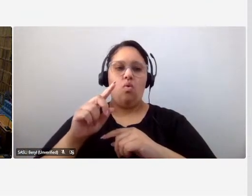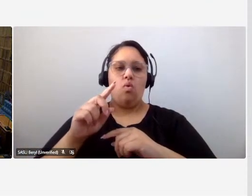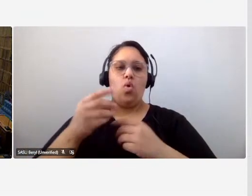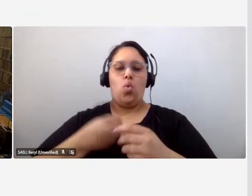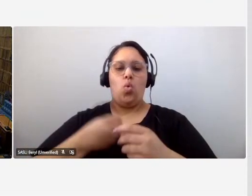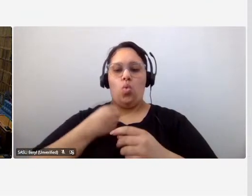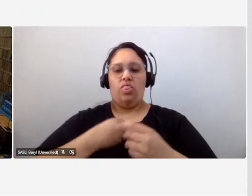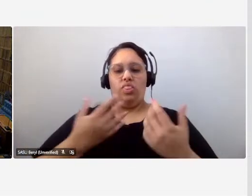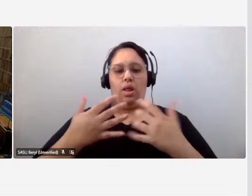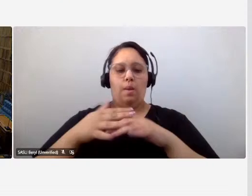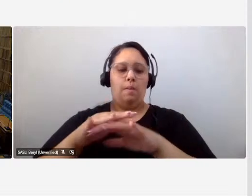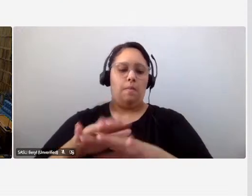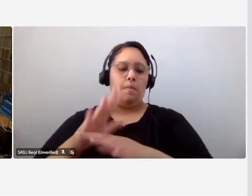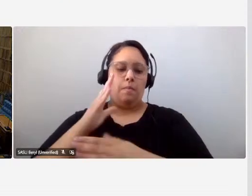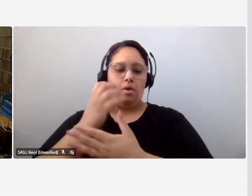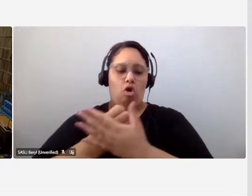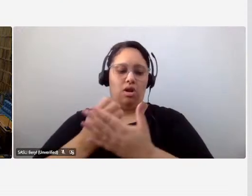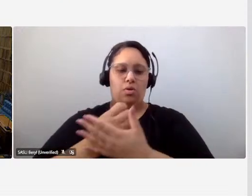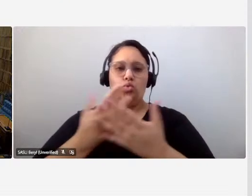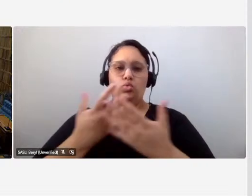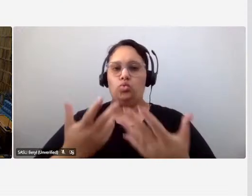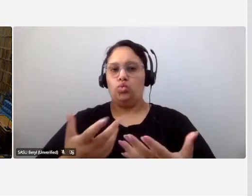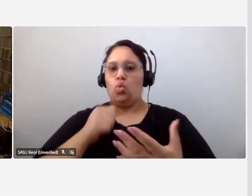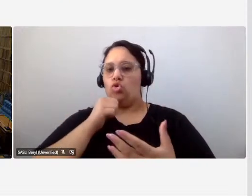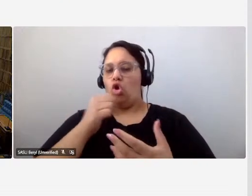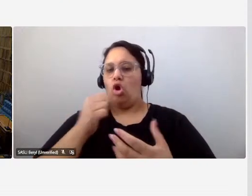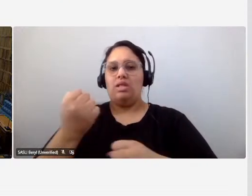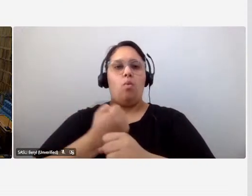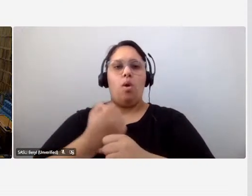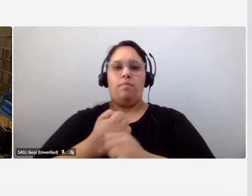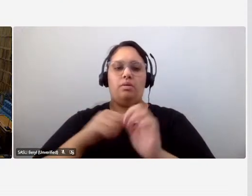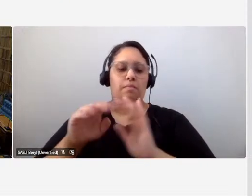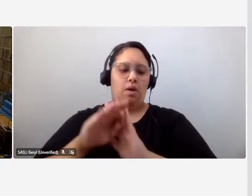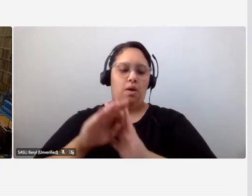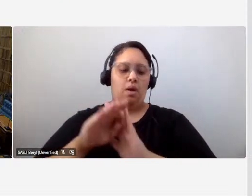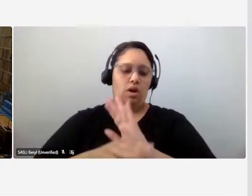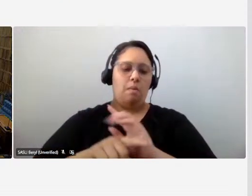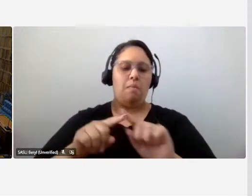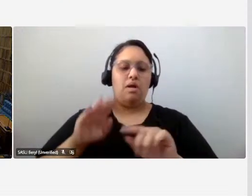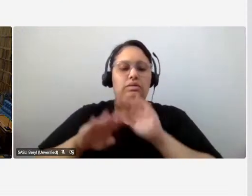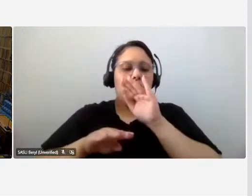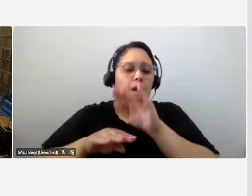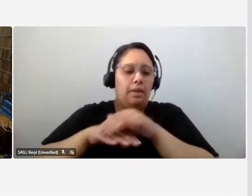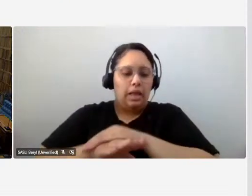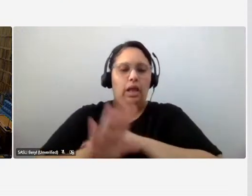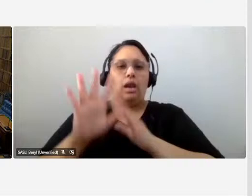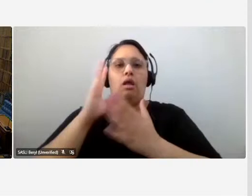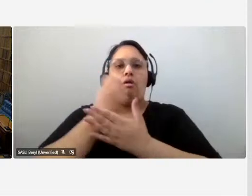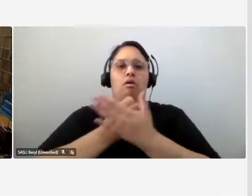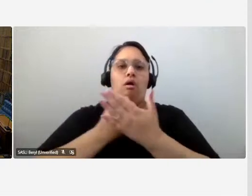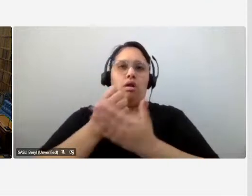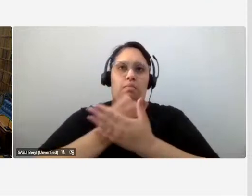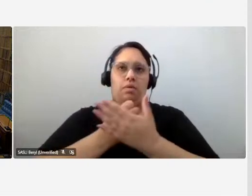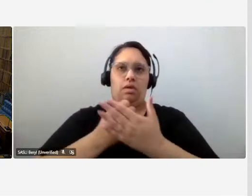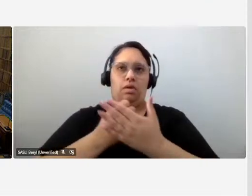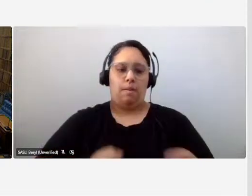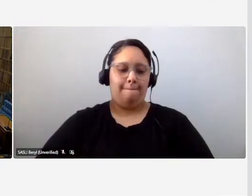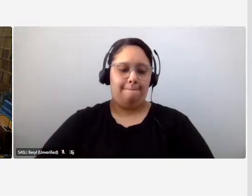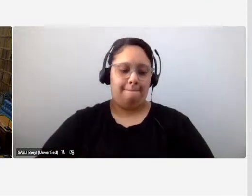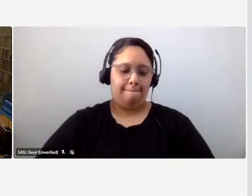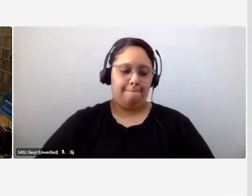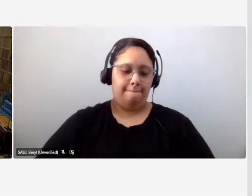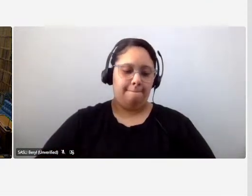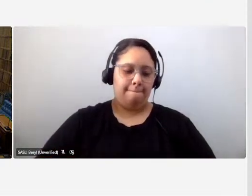the economy. So it is not an employment program, but it's a stepping stone into the economy. And we've just done